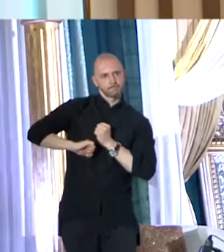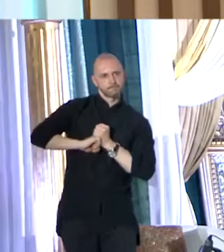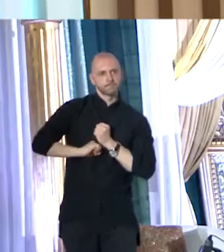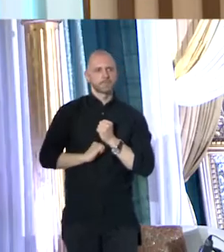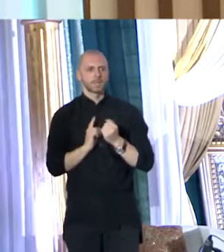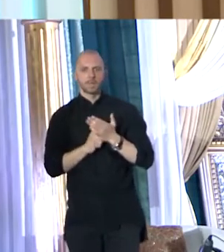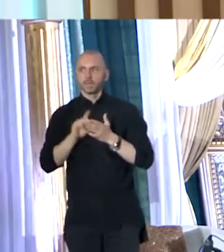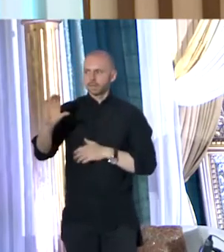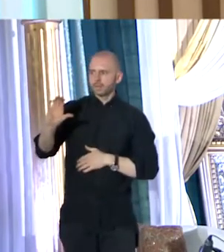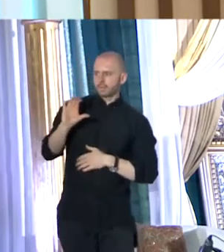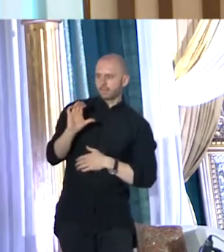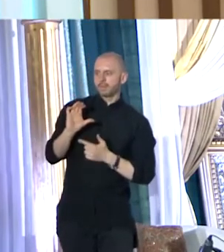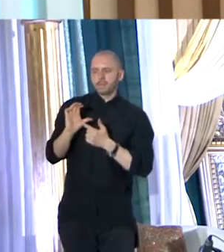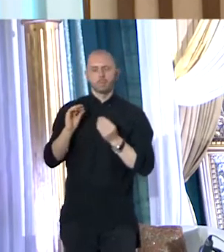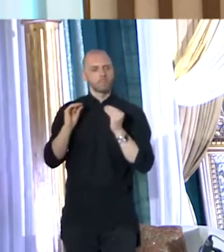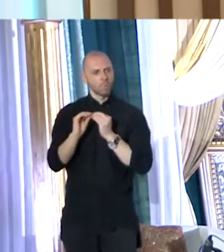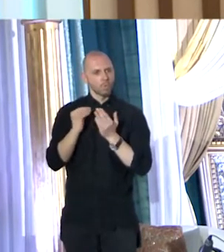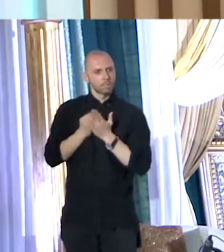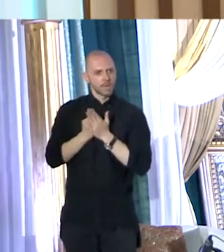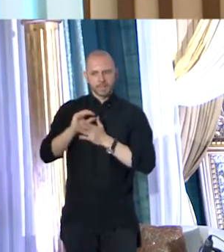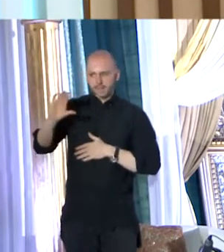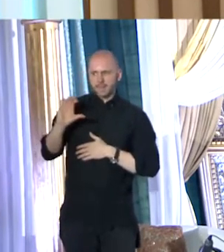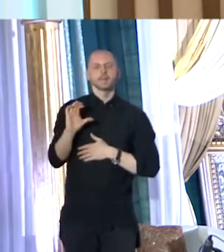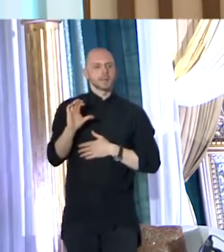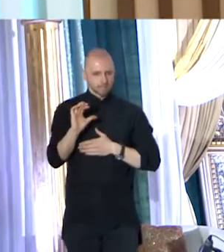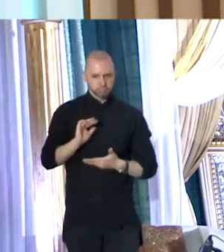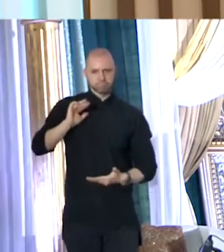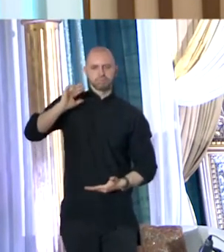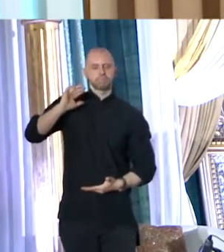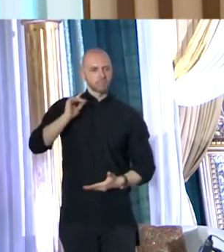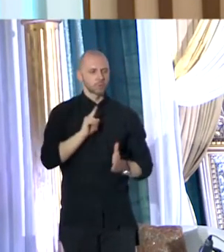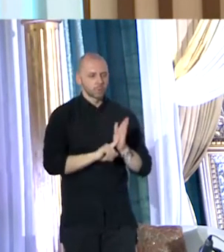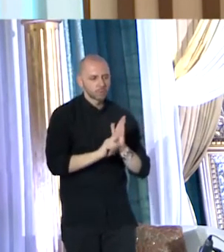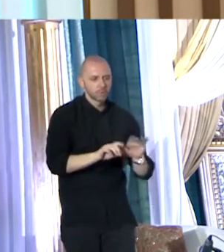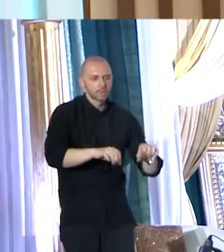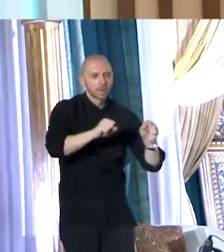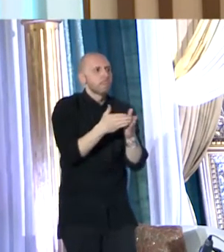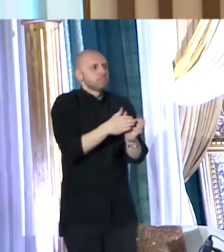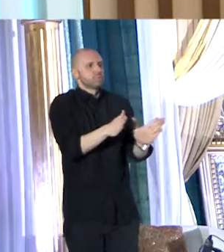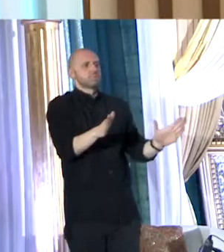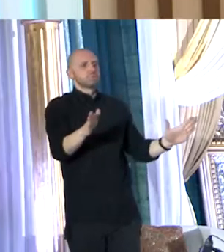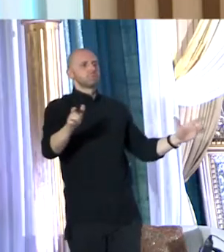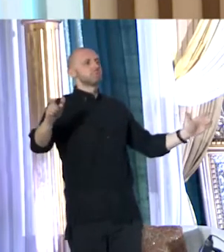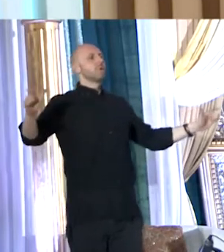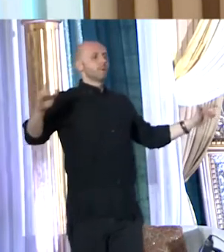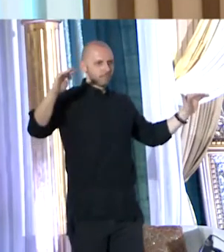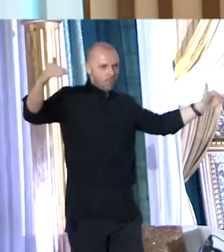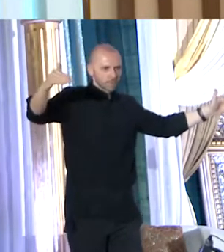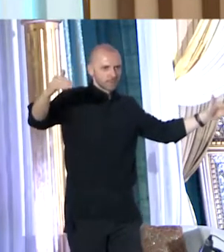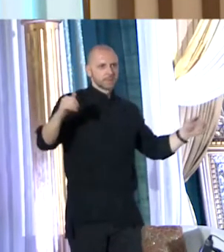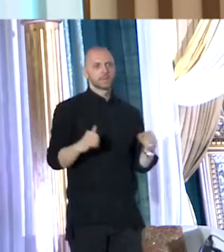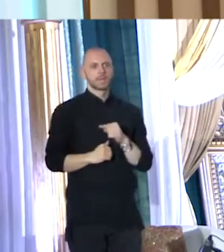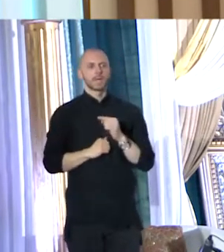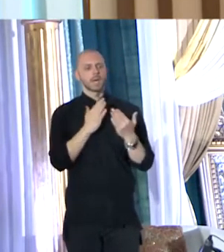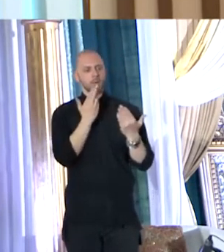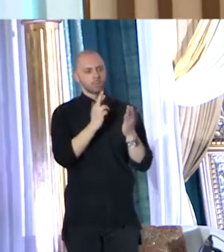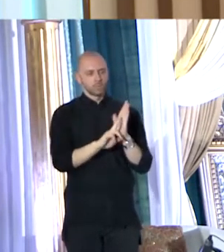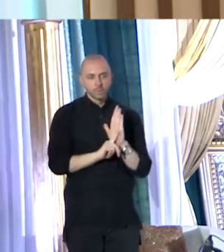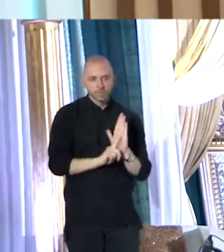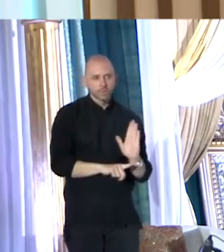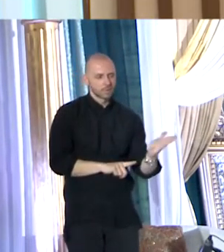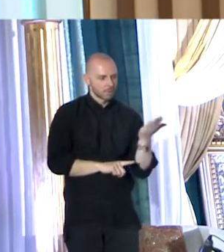the funds necessary to do the research, and it also helps ensure that once we're done with the study, that the results will be published